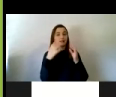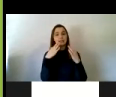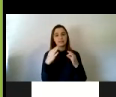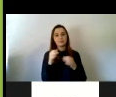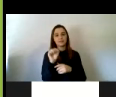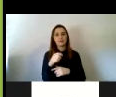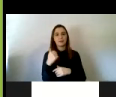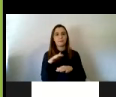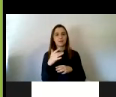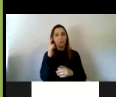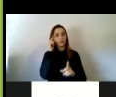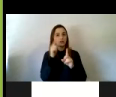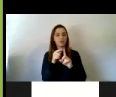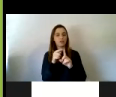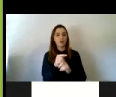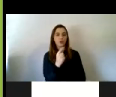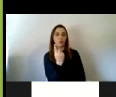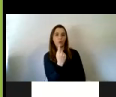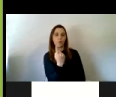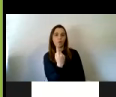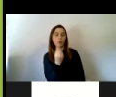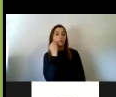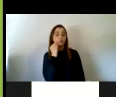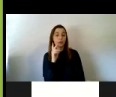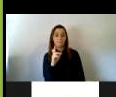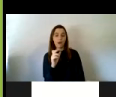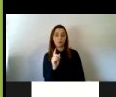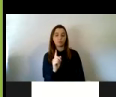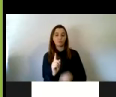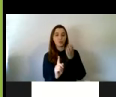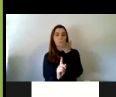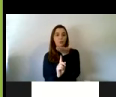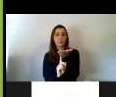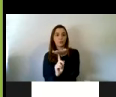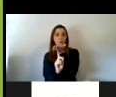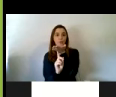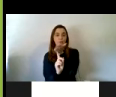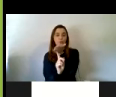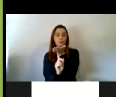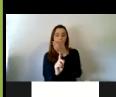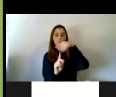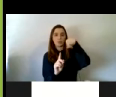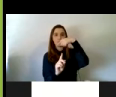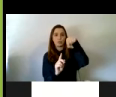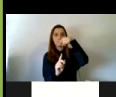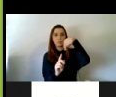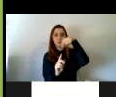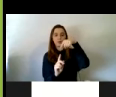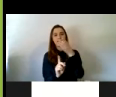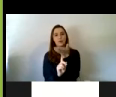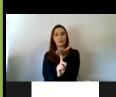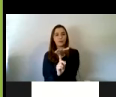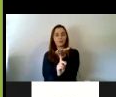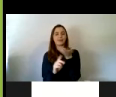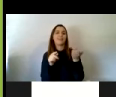rotate with a stick and try to balance it in the middle. So this is it's the